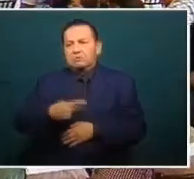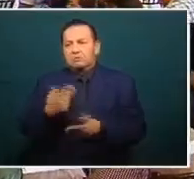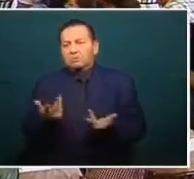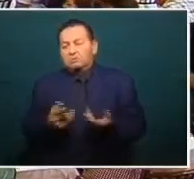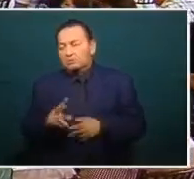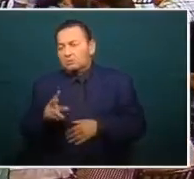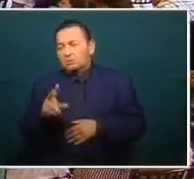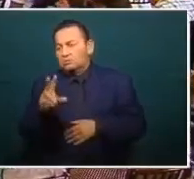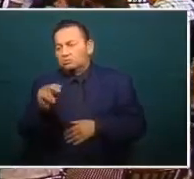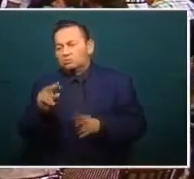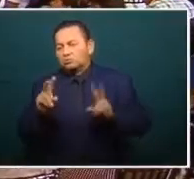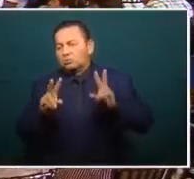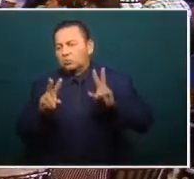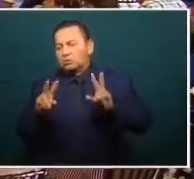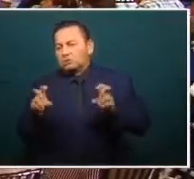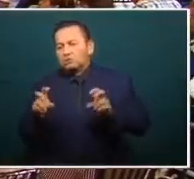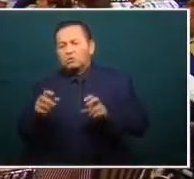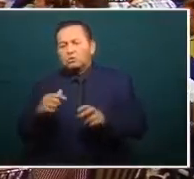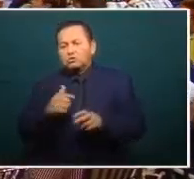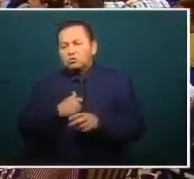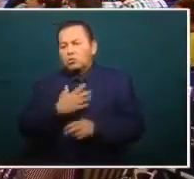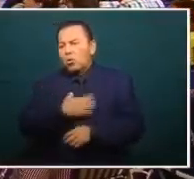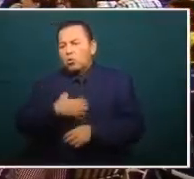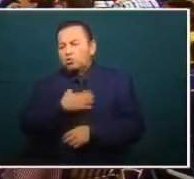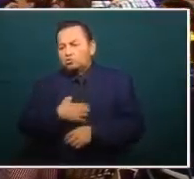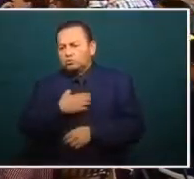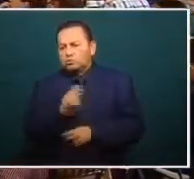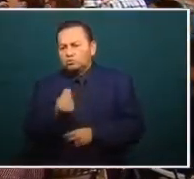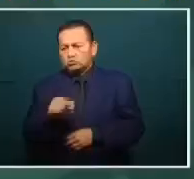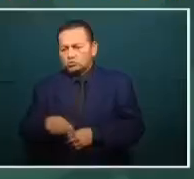Veracruz, just since you're asking,